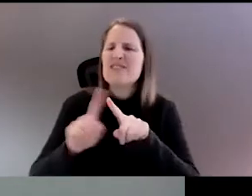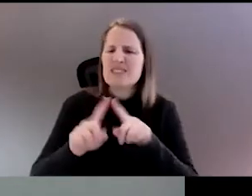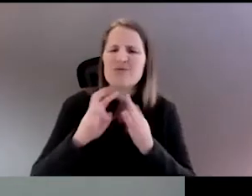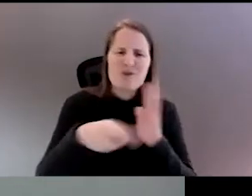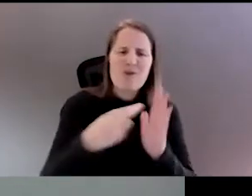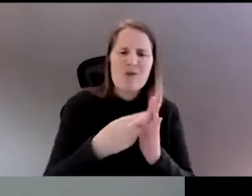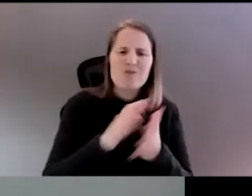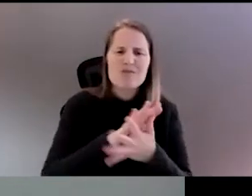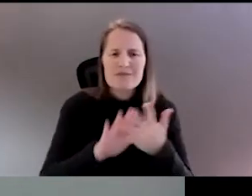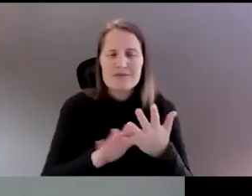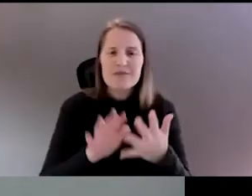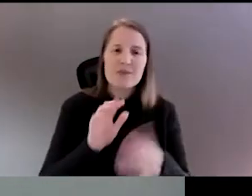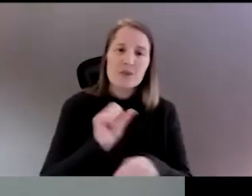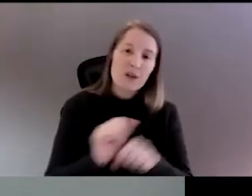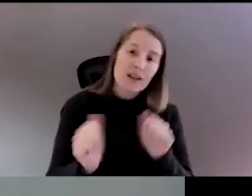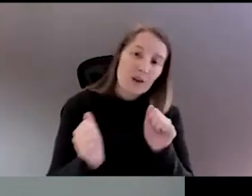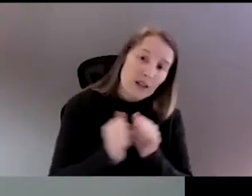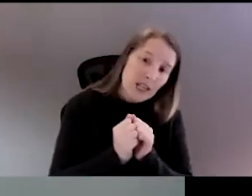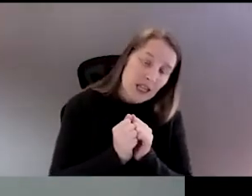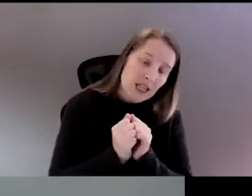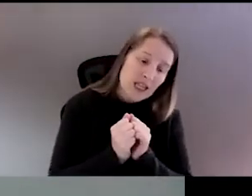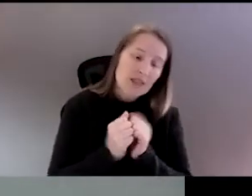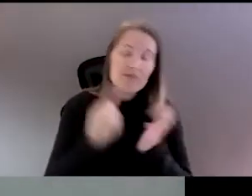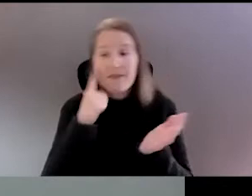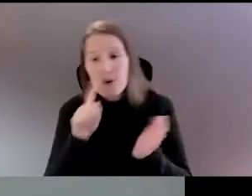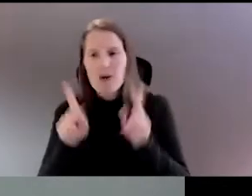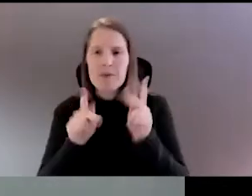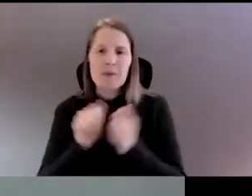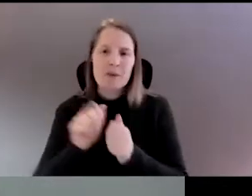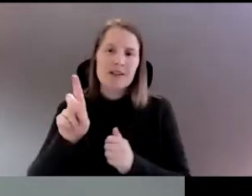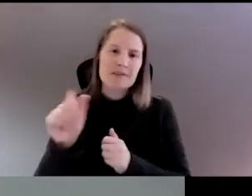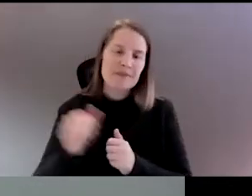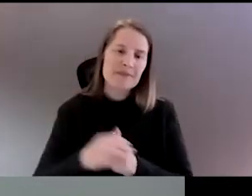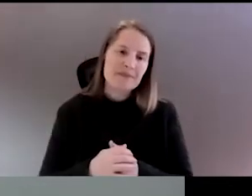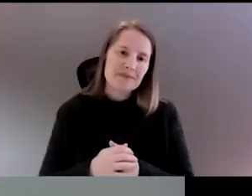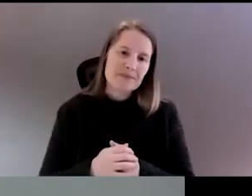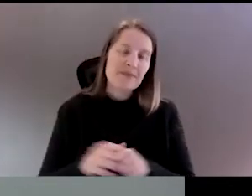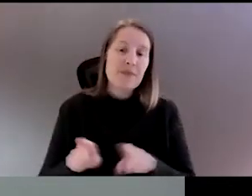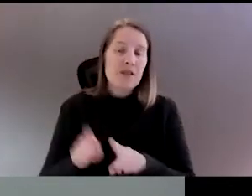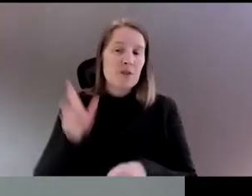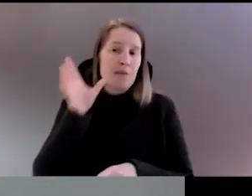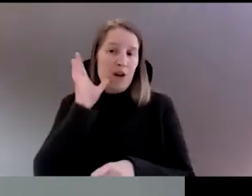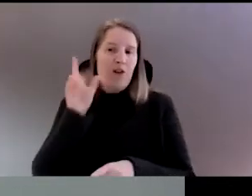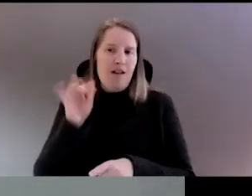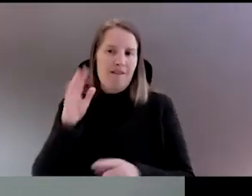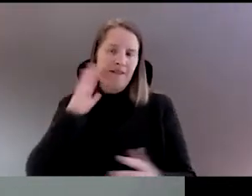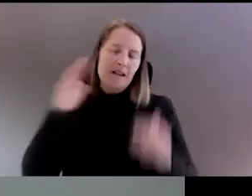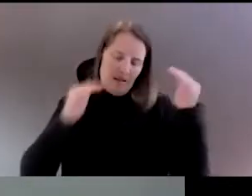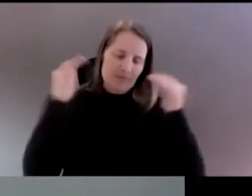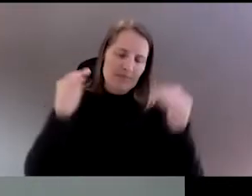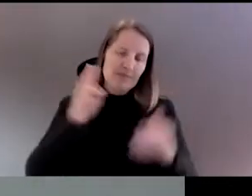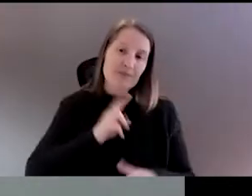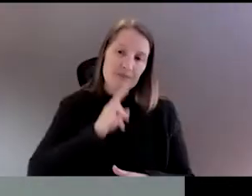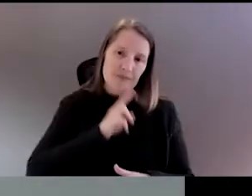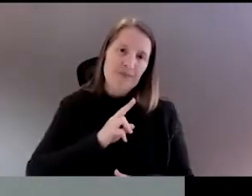with and for people with disabilities. I'm also the parent of adult twins who have